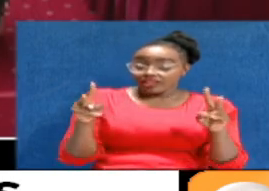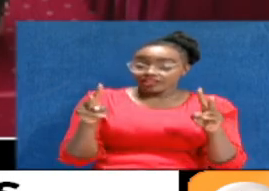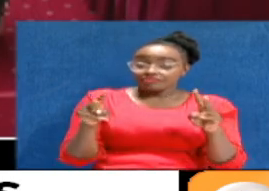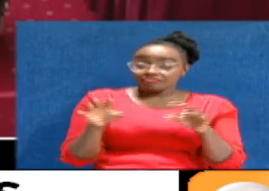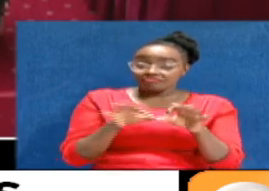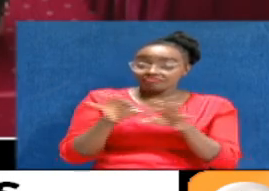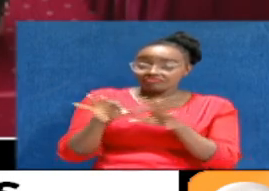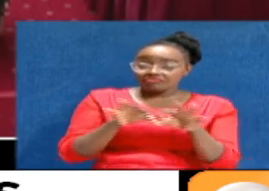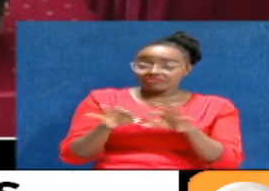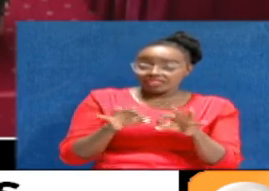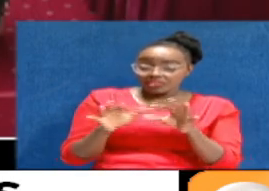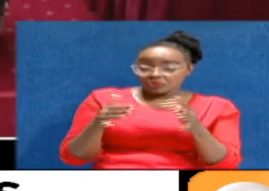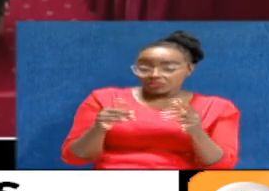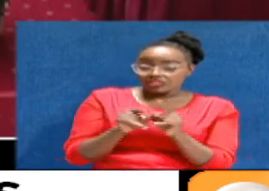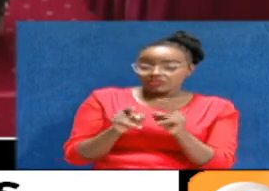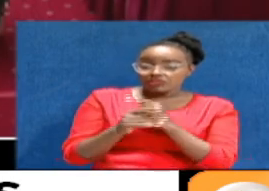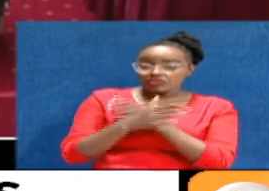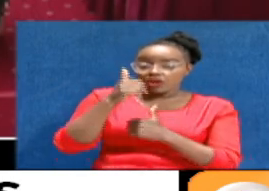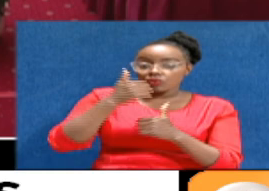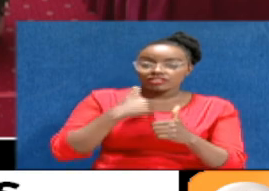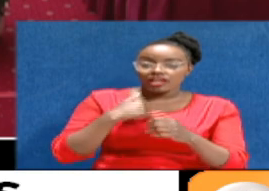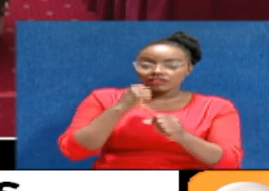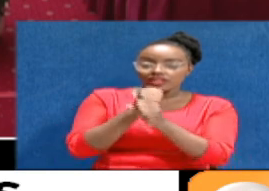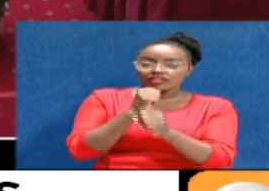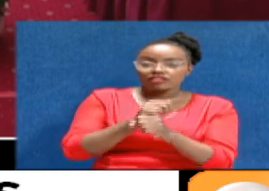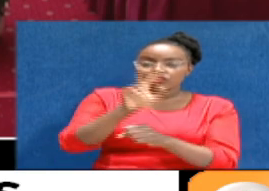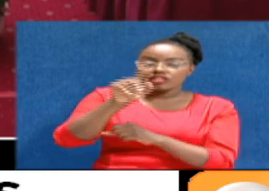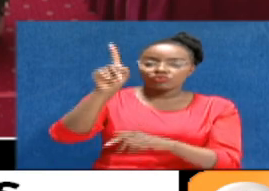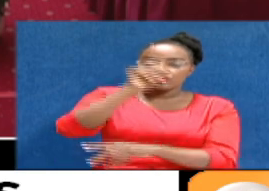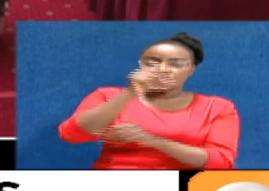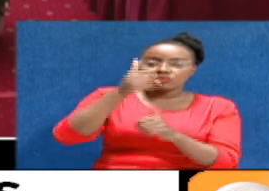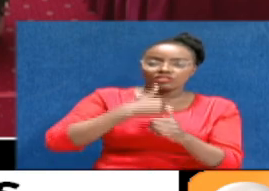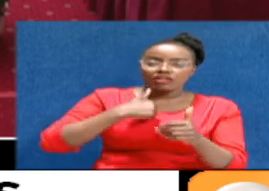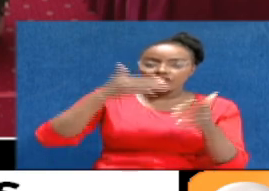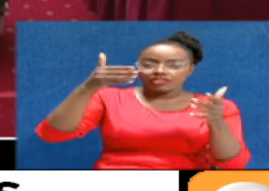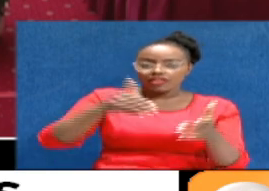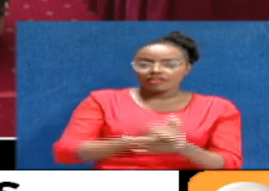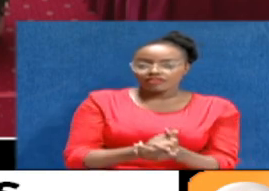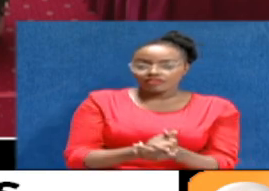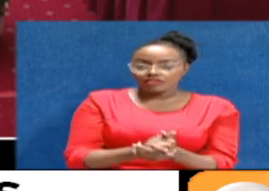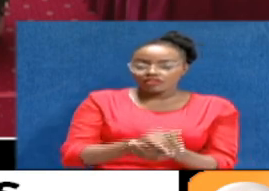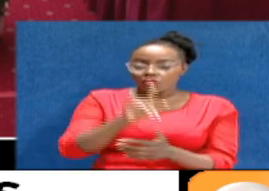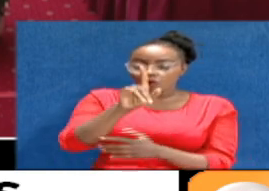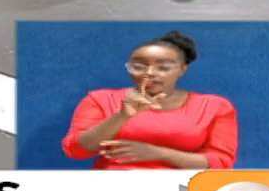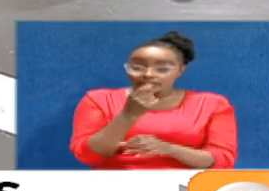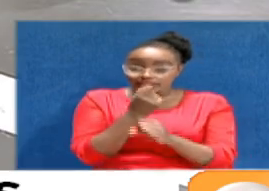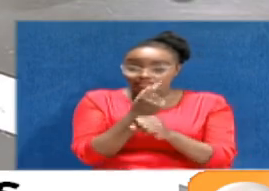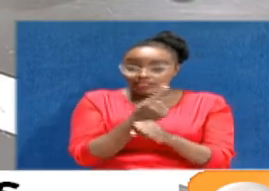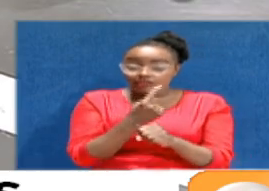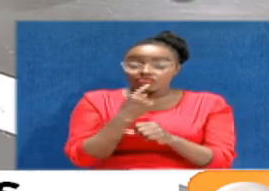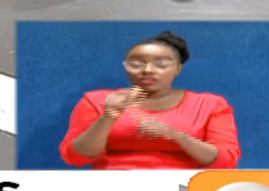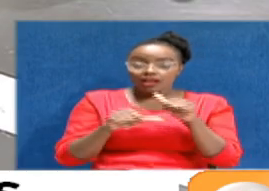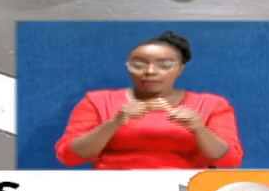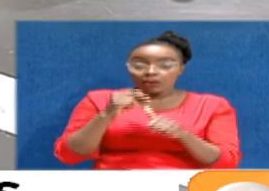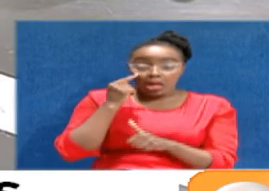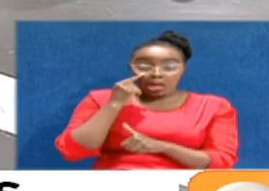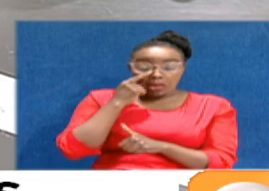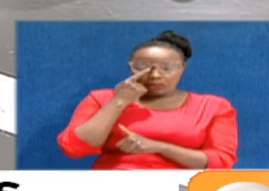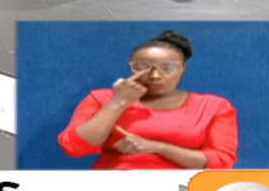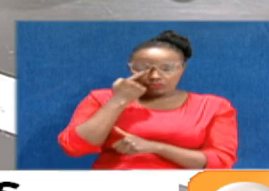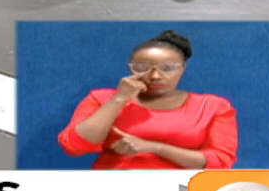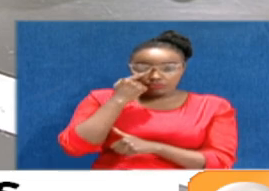a very elaborate charm offensive that she had embarked on for 2 days that she was here. Joe, one second after something Ashuri said about those small issues